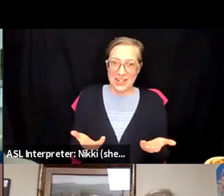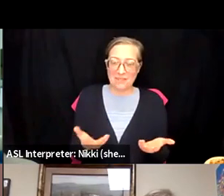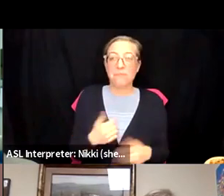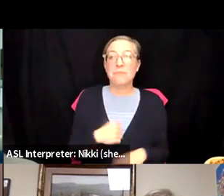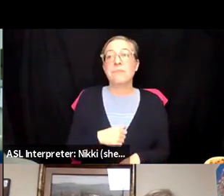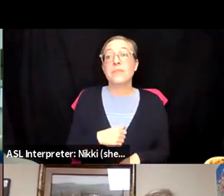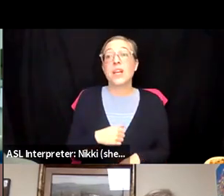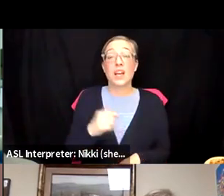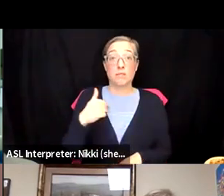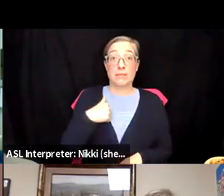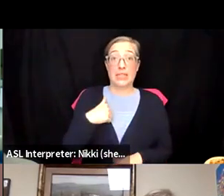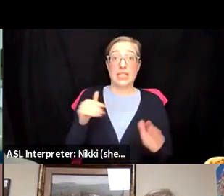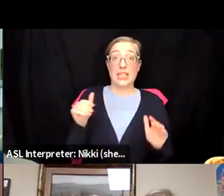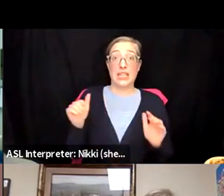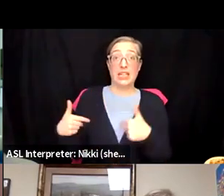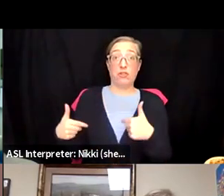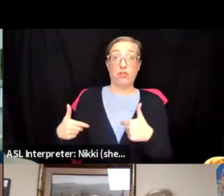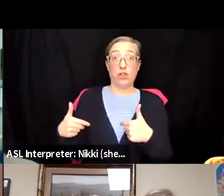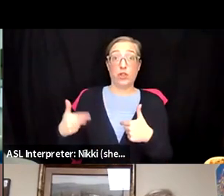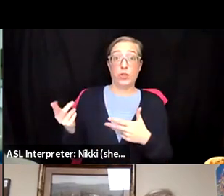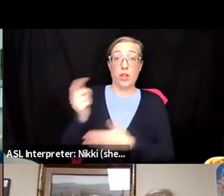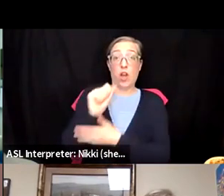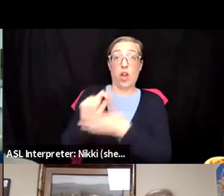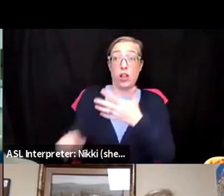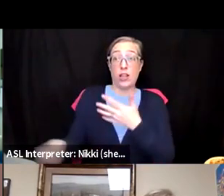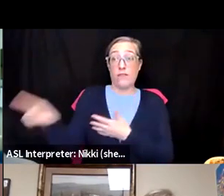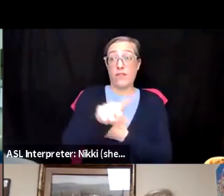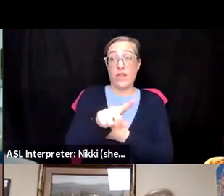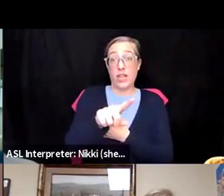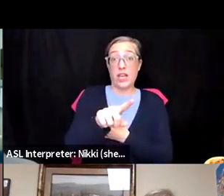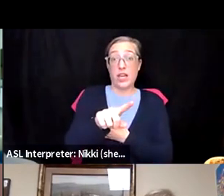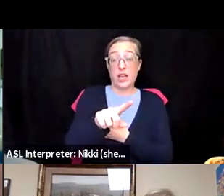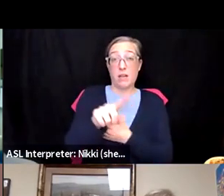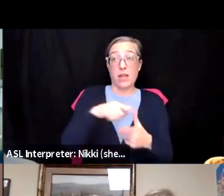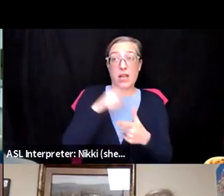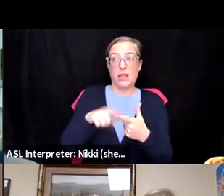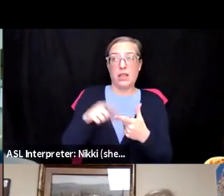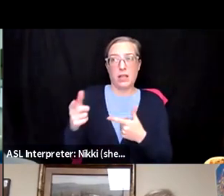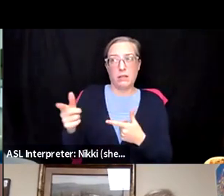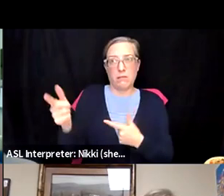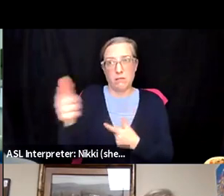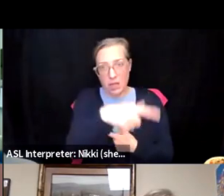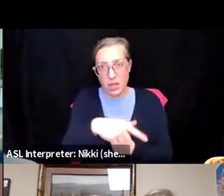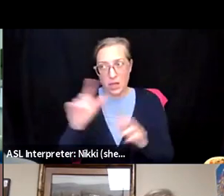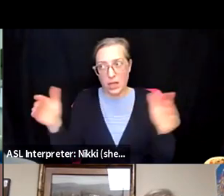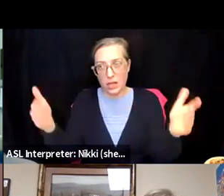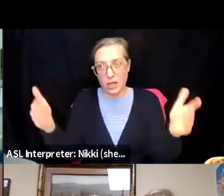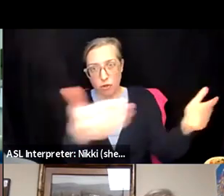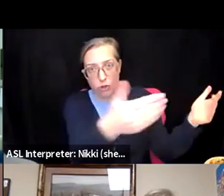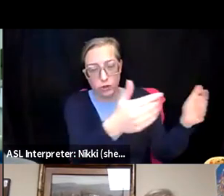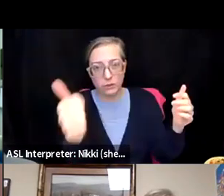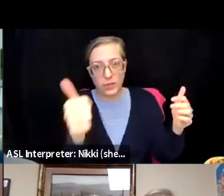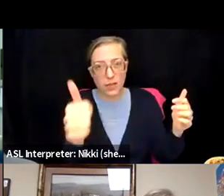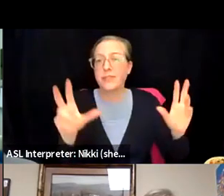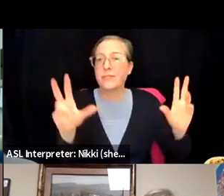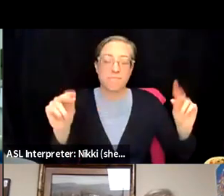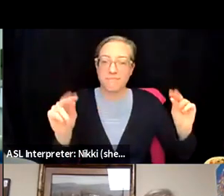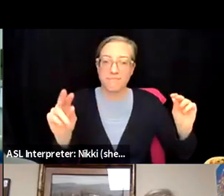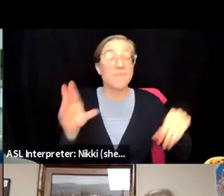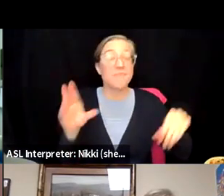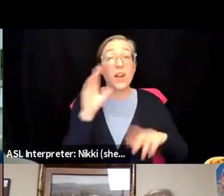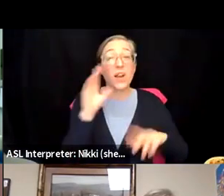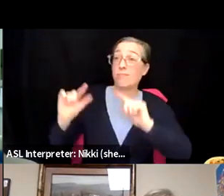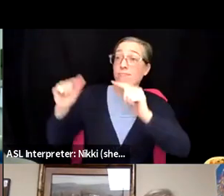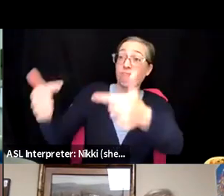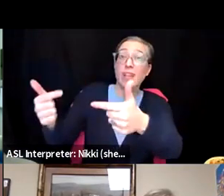individually, I'm going to ask them and then ask them to do the same thing. You know, it's not necessary. I'm going to ask them to tell you a little bit about